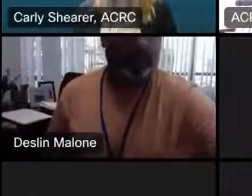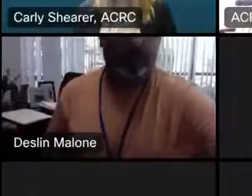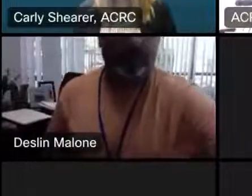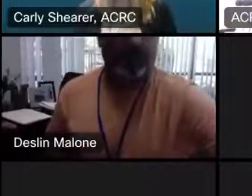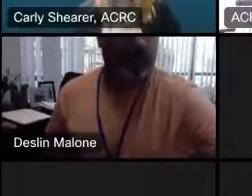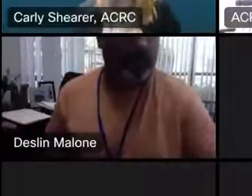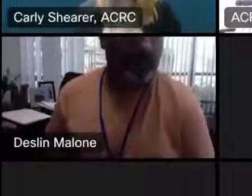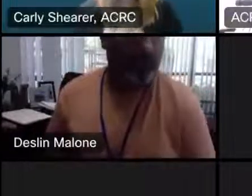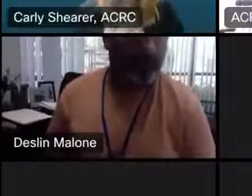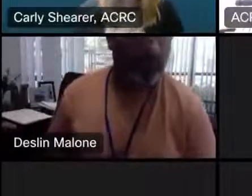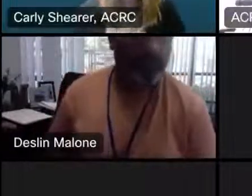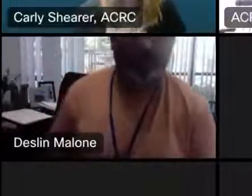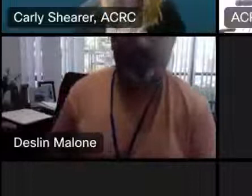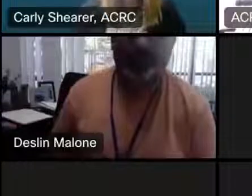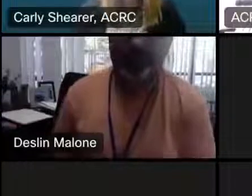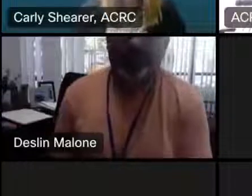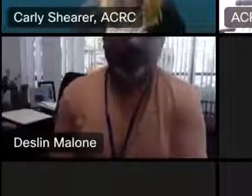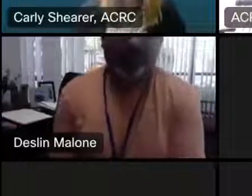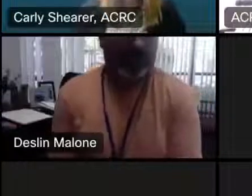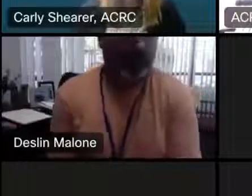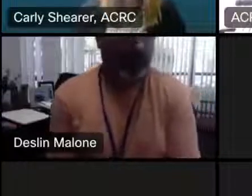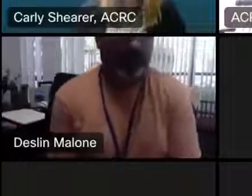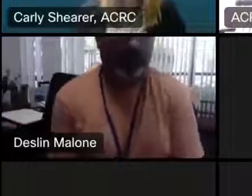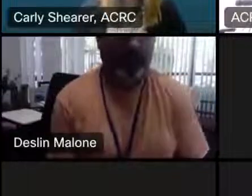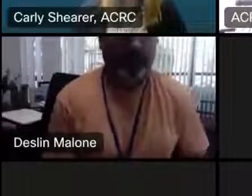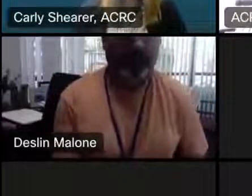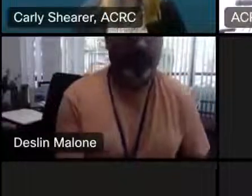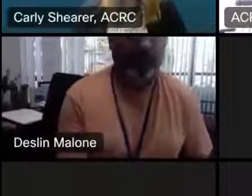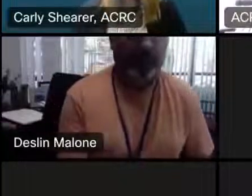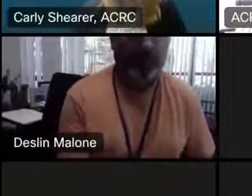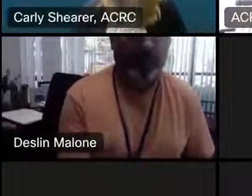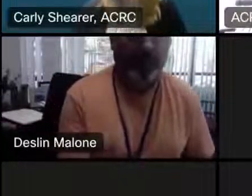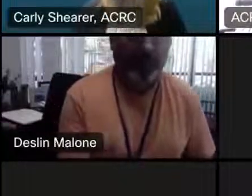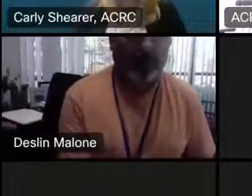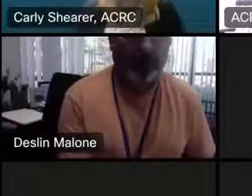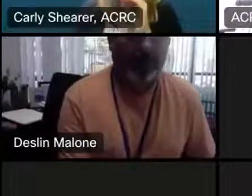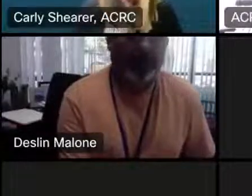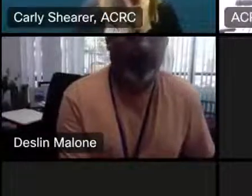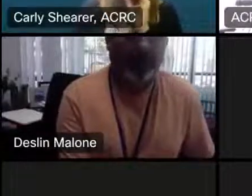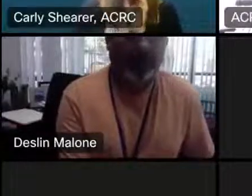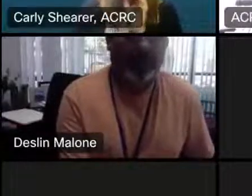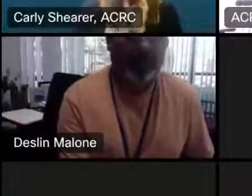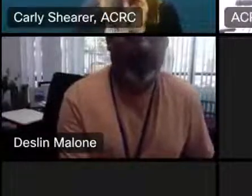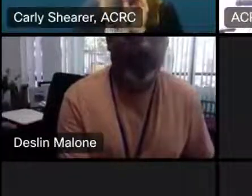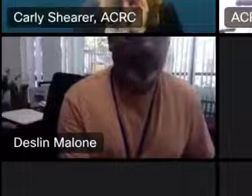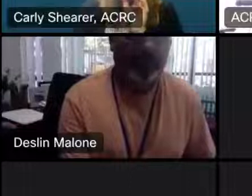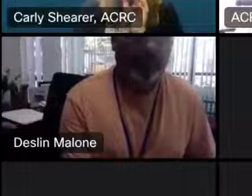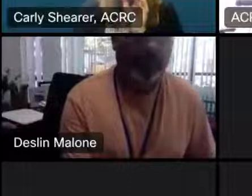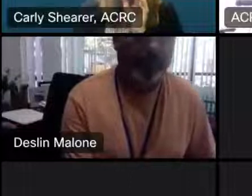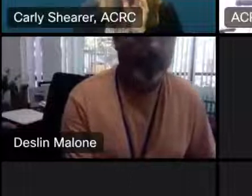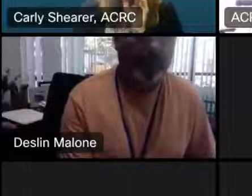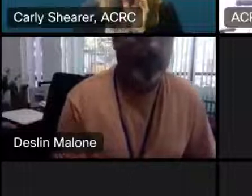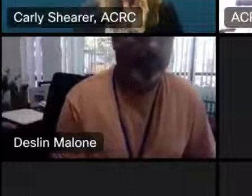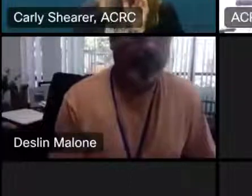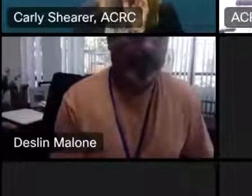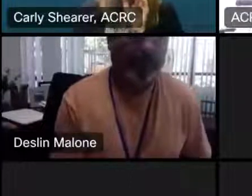been praying for this rainstorm that's coming in. Are we starting El Nino 2022 here? I don't know. I have a theory, folks, that